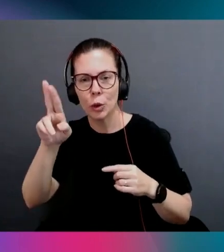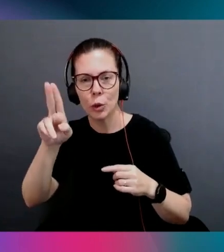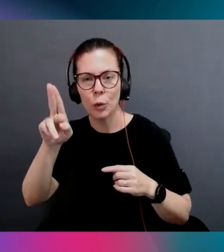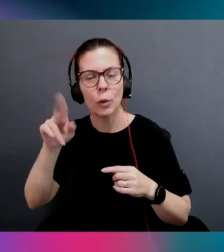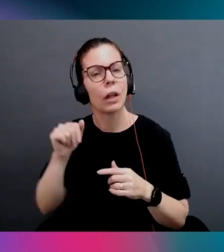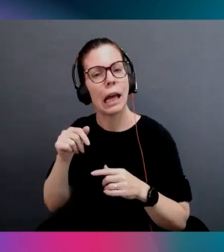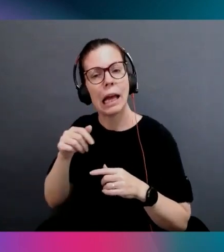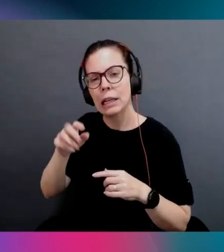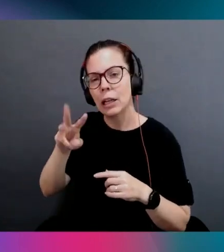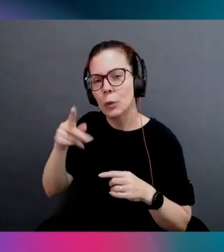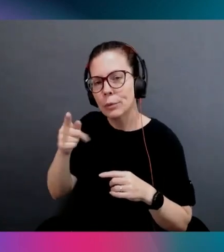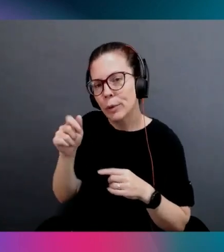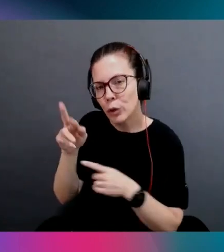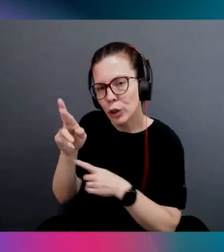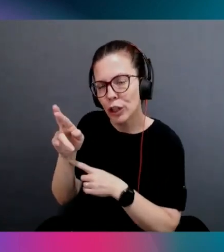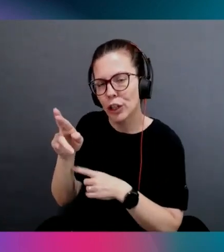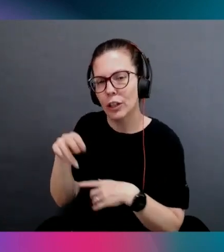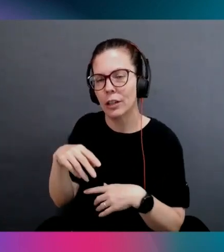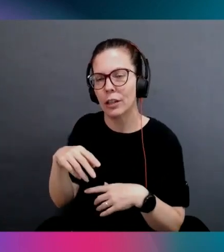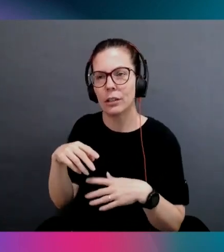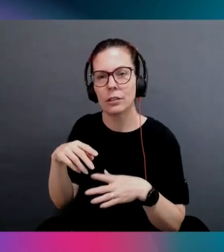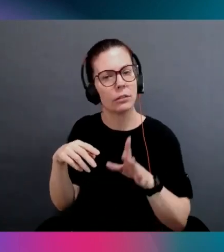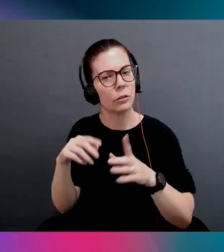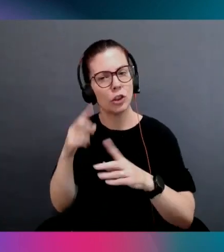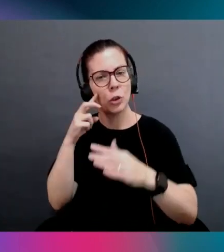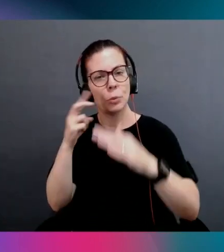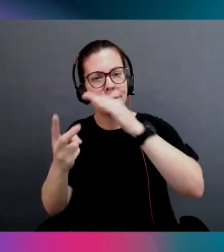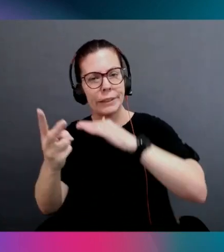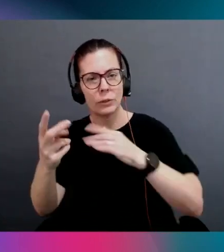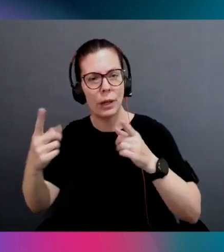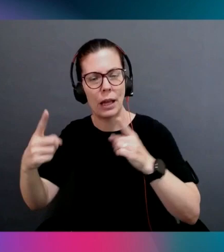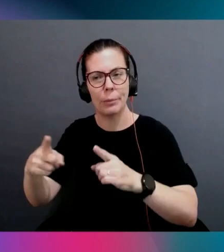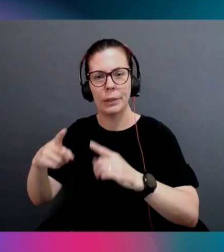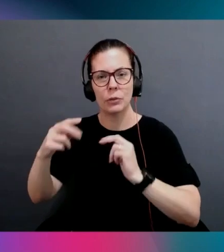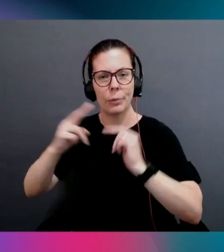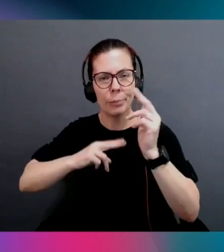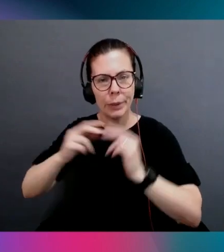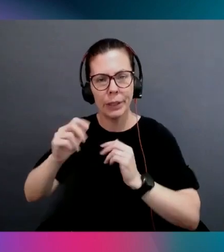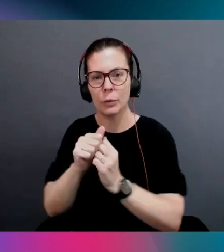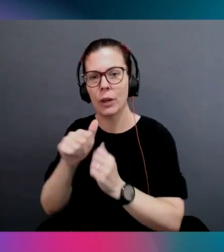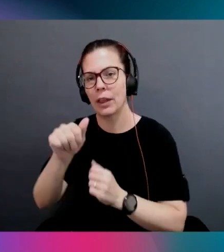in terms of building with AWS? You know, where do